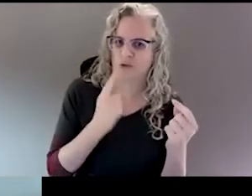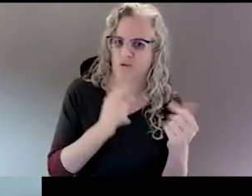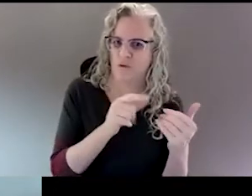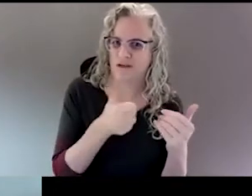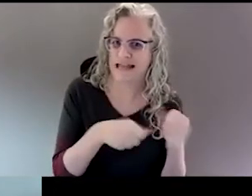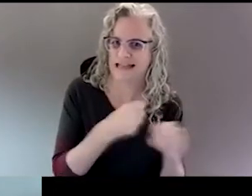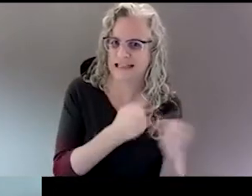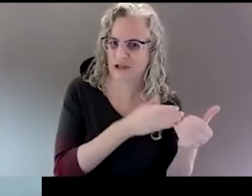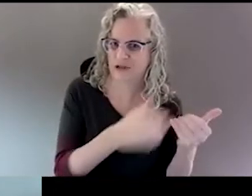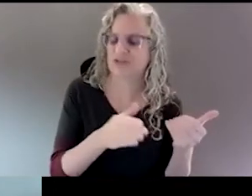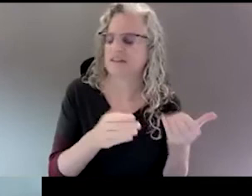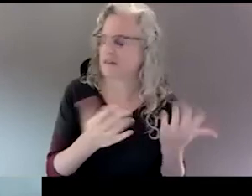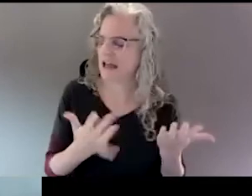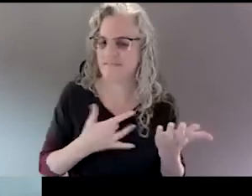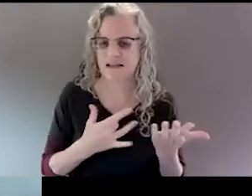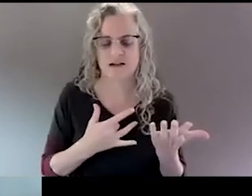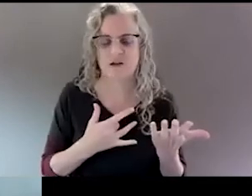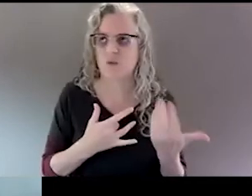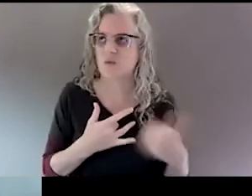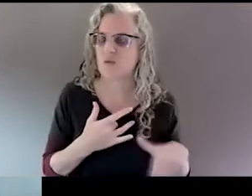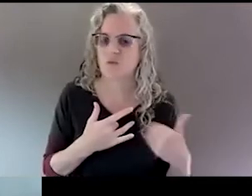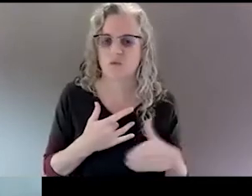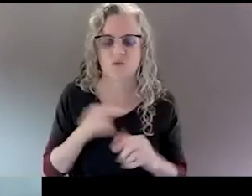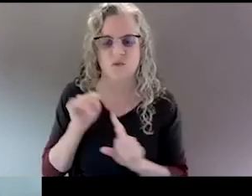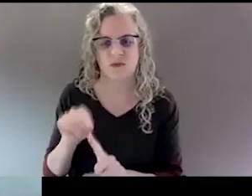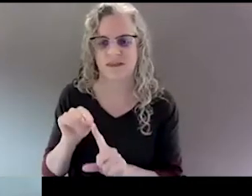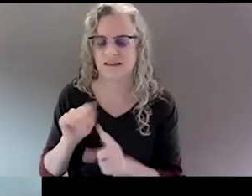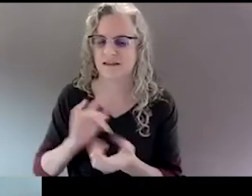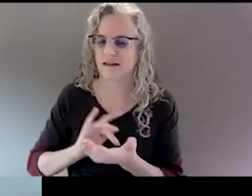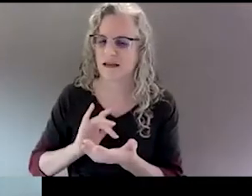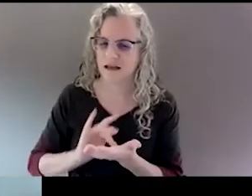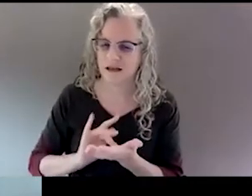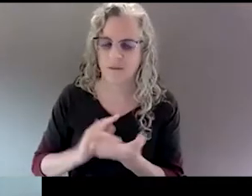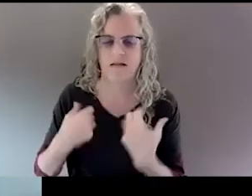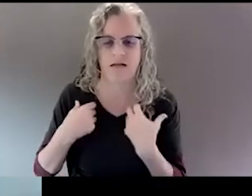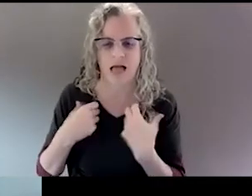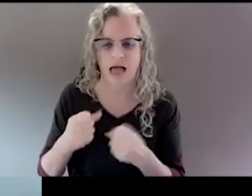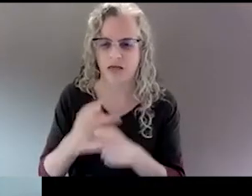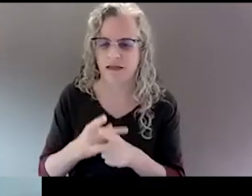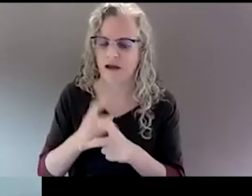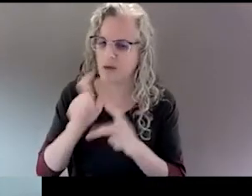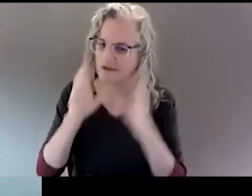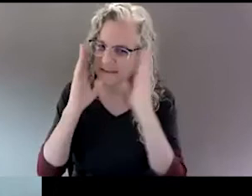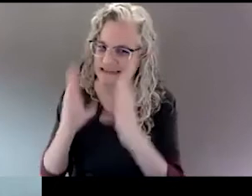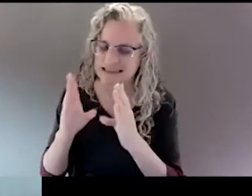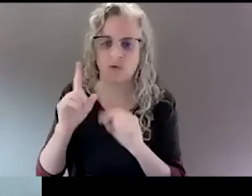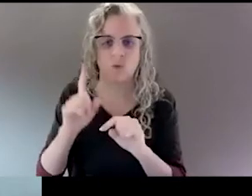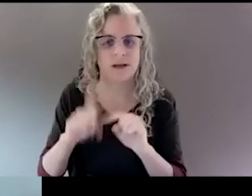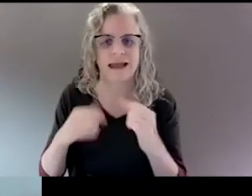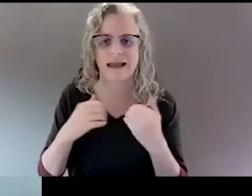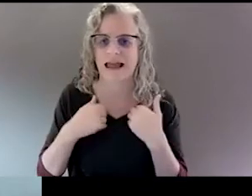that we really all need to focus on, because we're not going to achieve health equity if we can't figure out